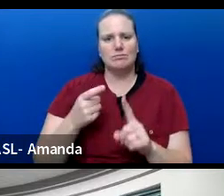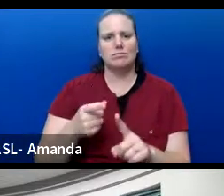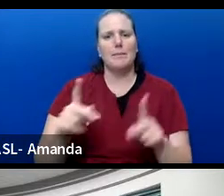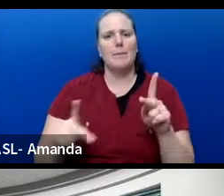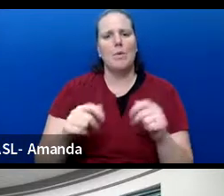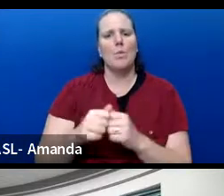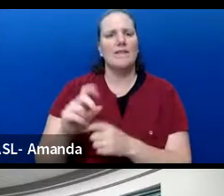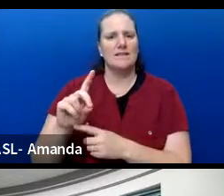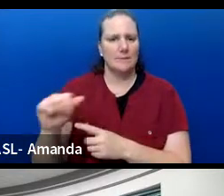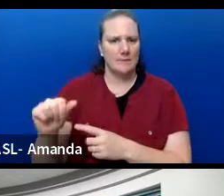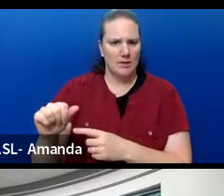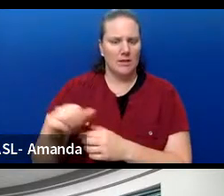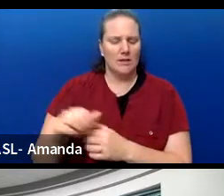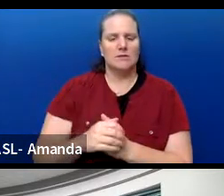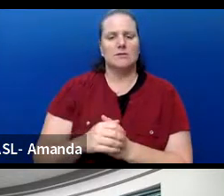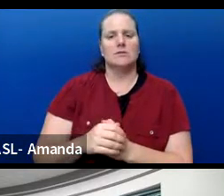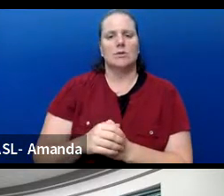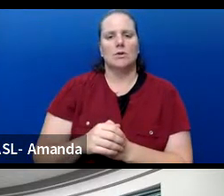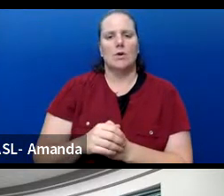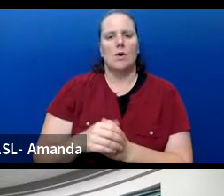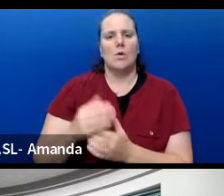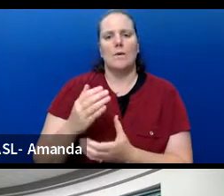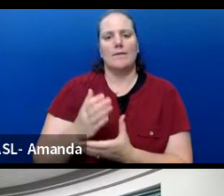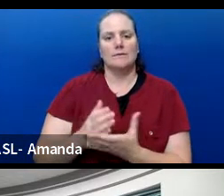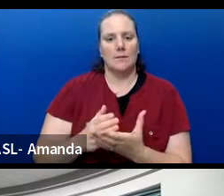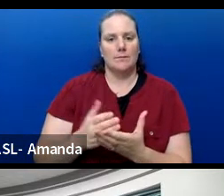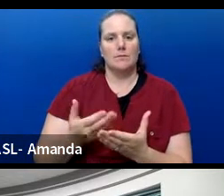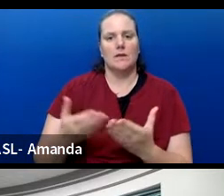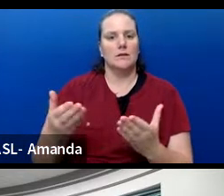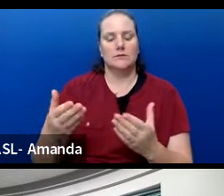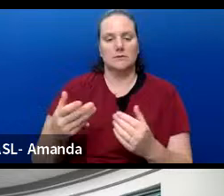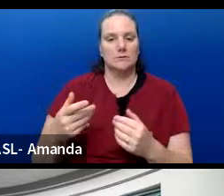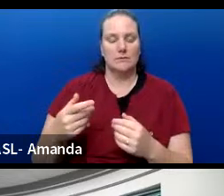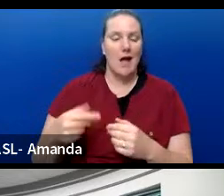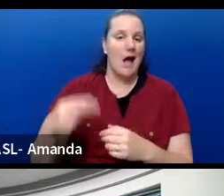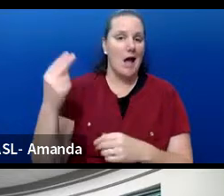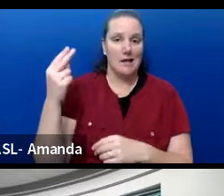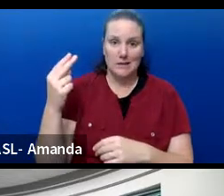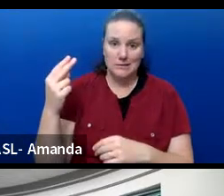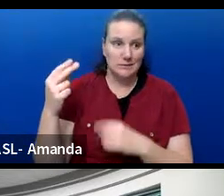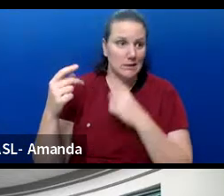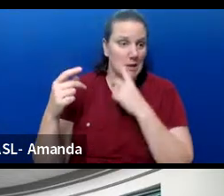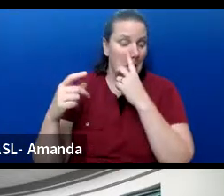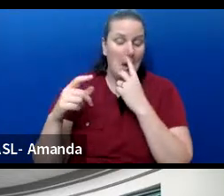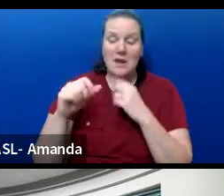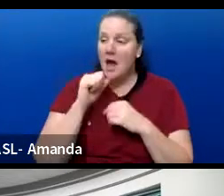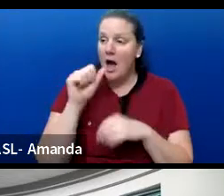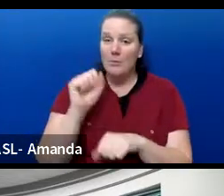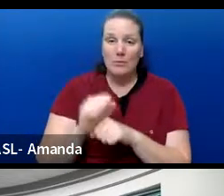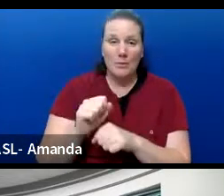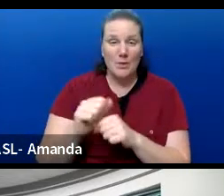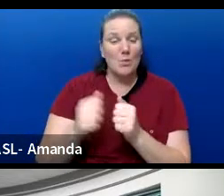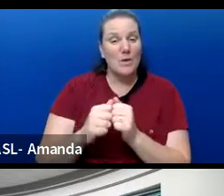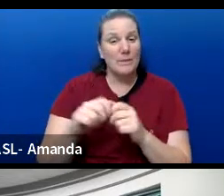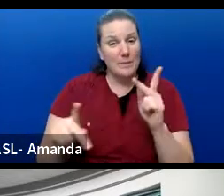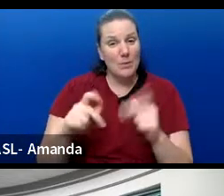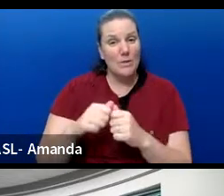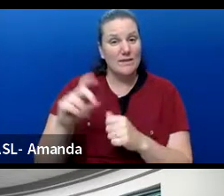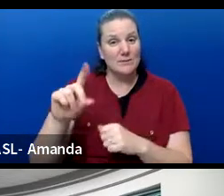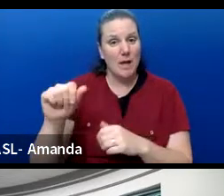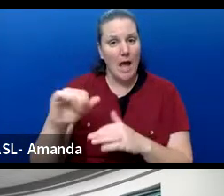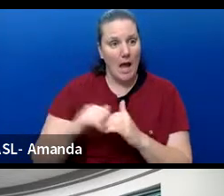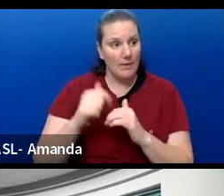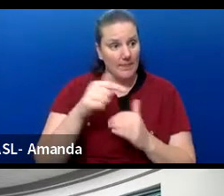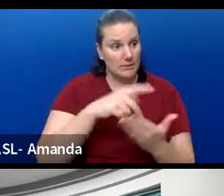We have some of the unconscionable highest unemployment in our communities with disabilities. How can this program begin to sort of